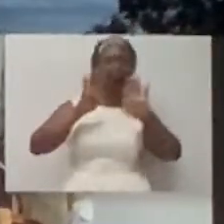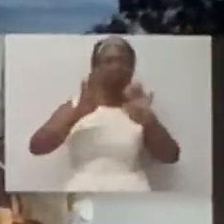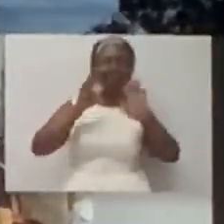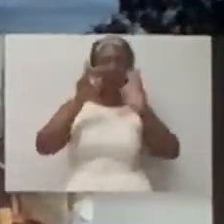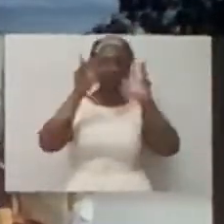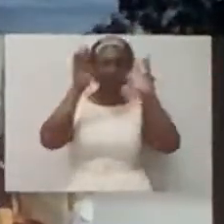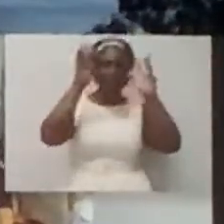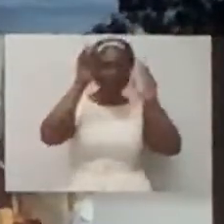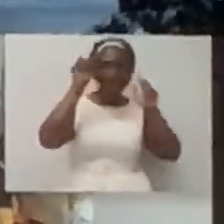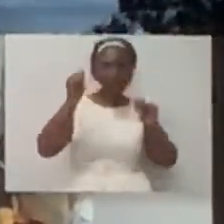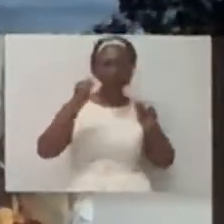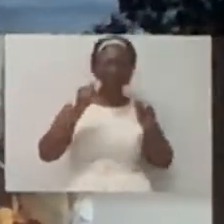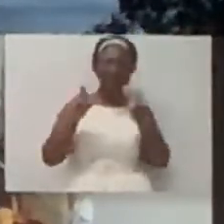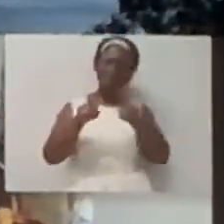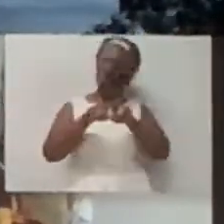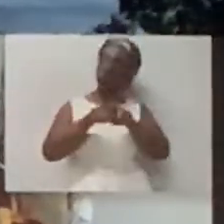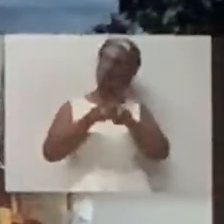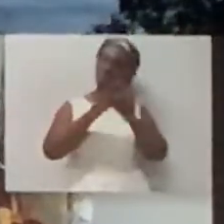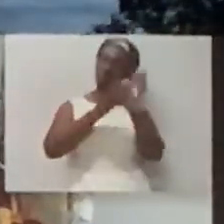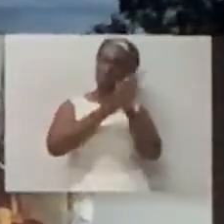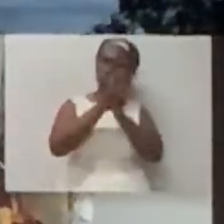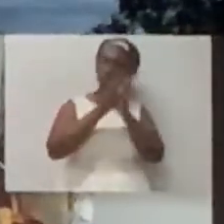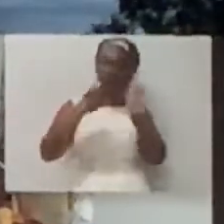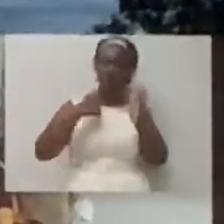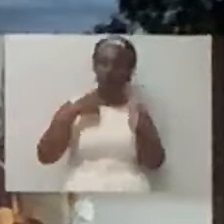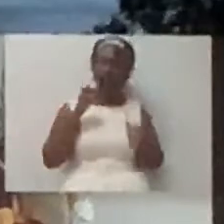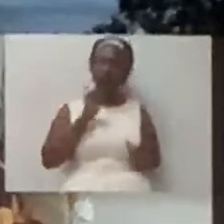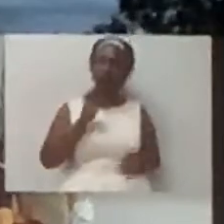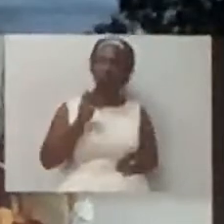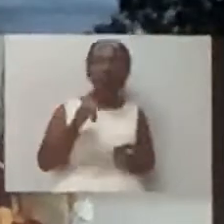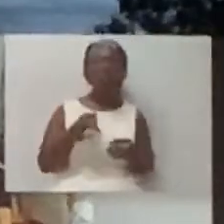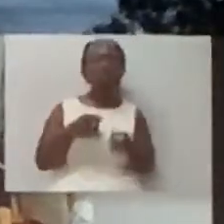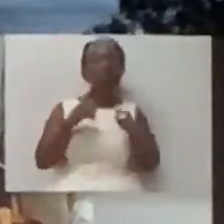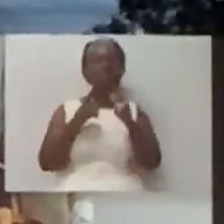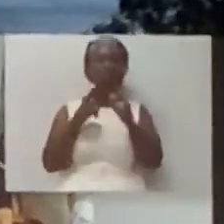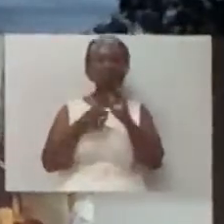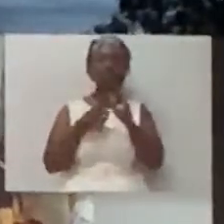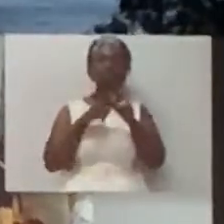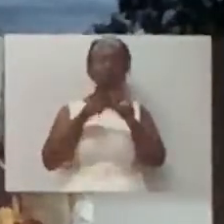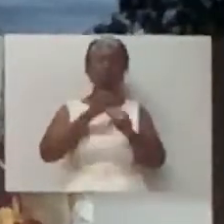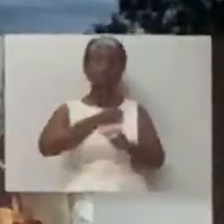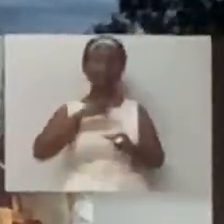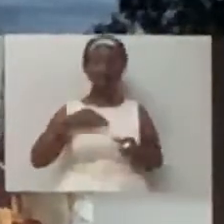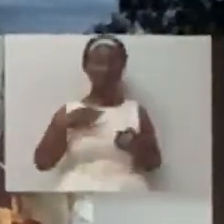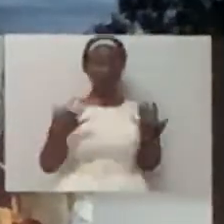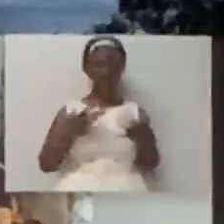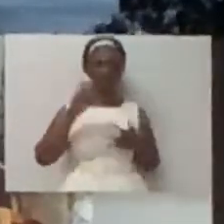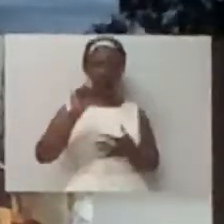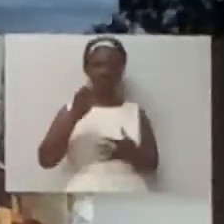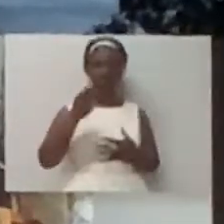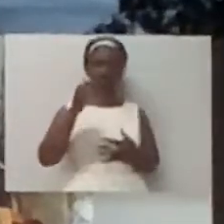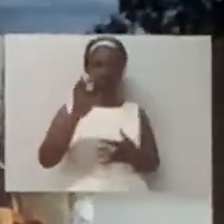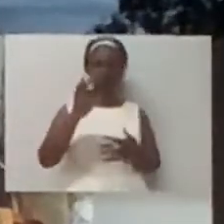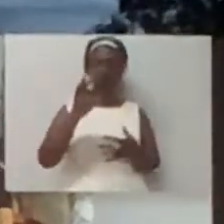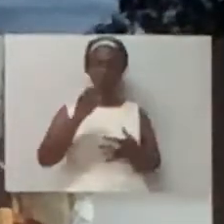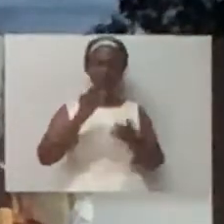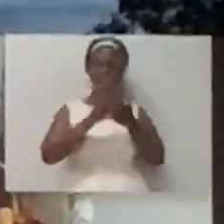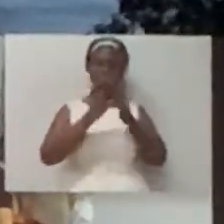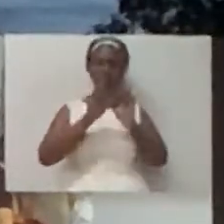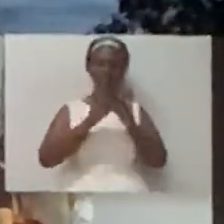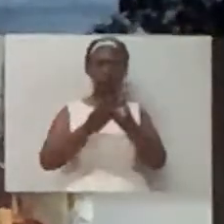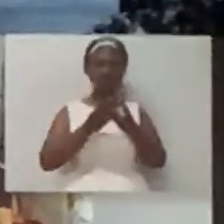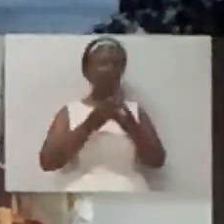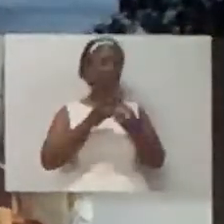memories, and motivate me. I would finally like to thank the staff within the South Glens Falls School